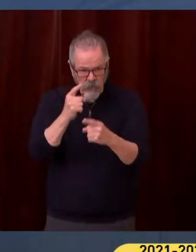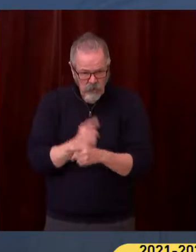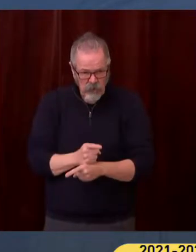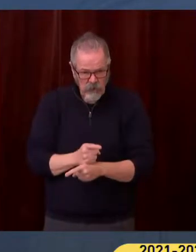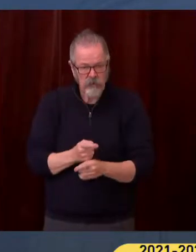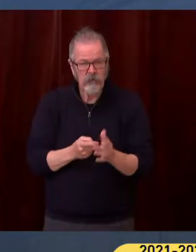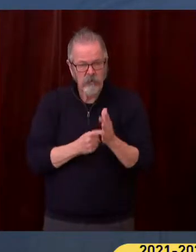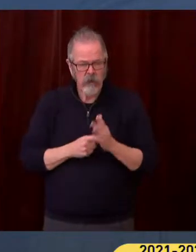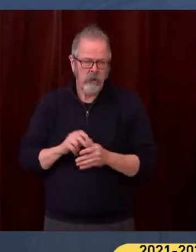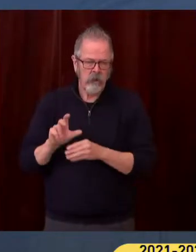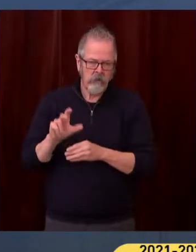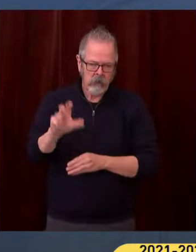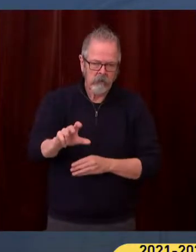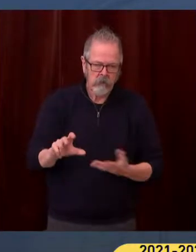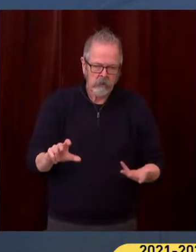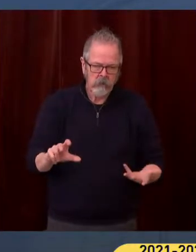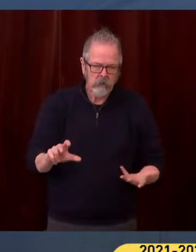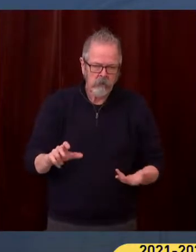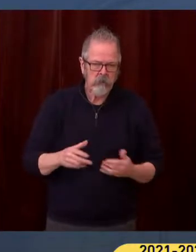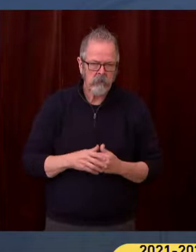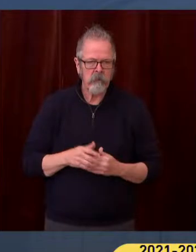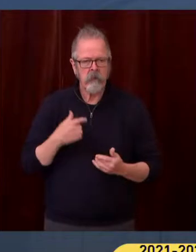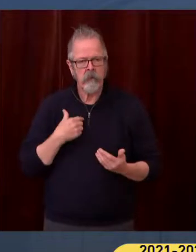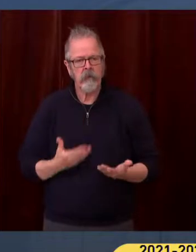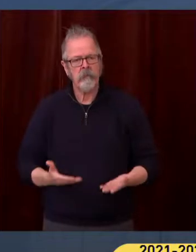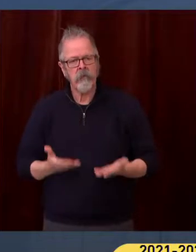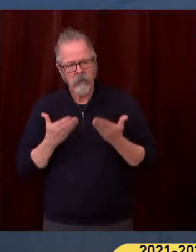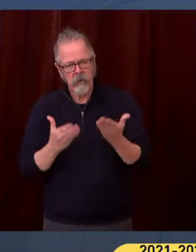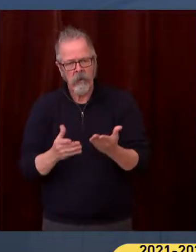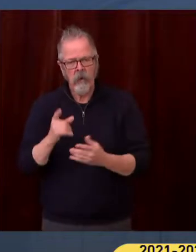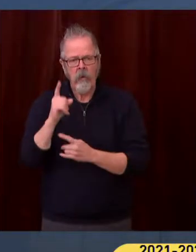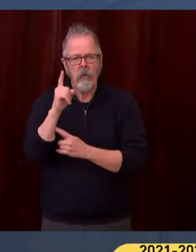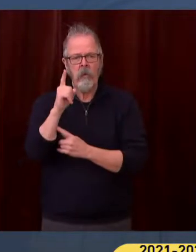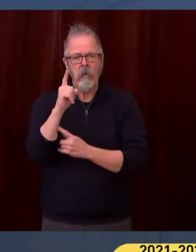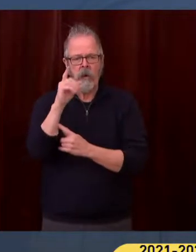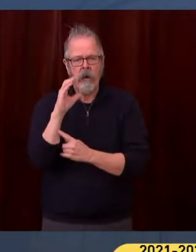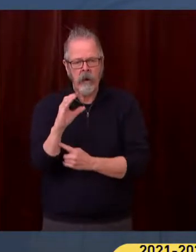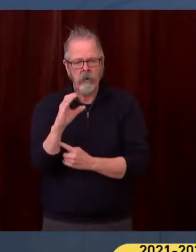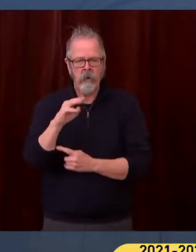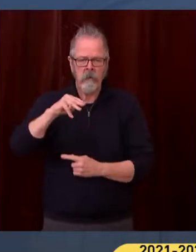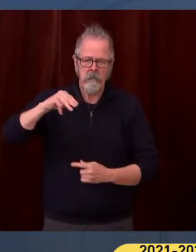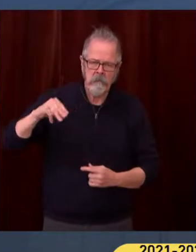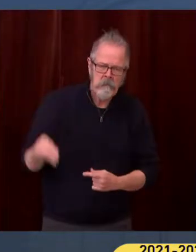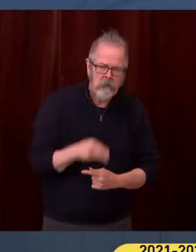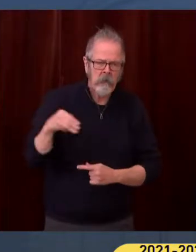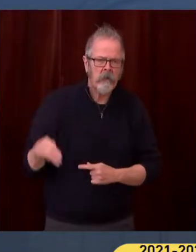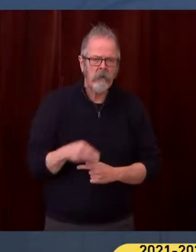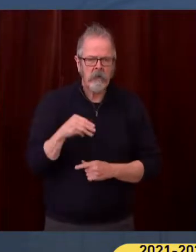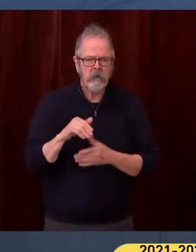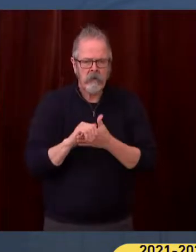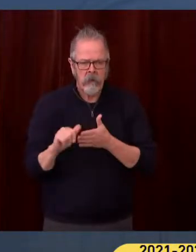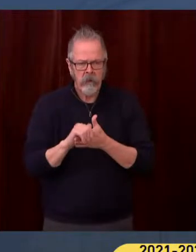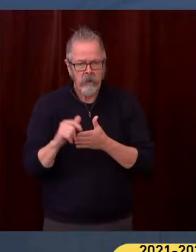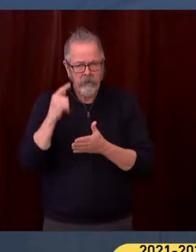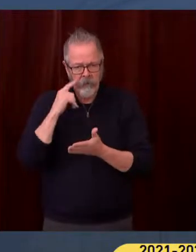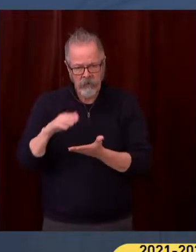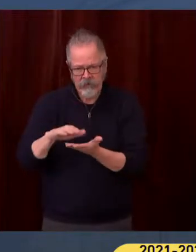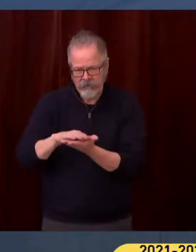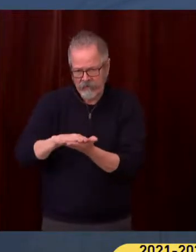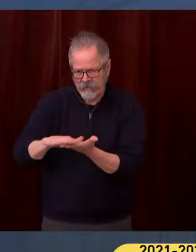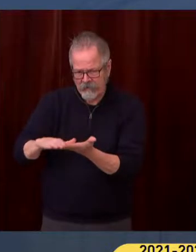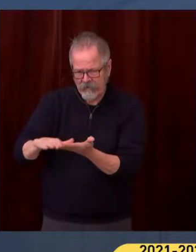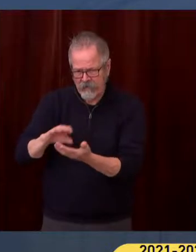that provide a public benefit through the development, demonstration, and deployment of clean energy